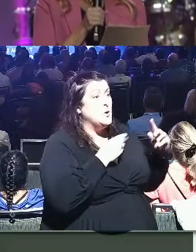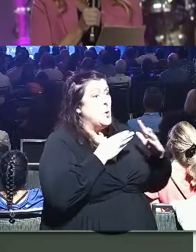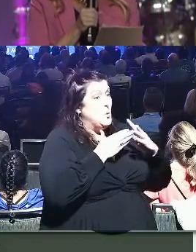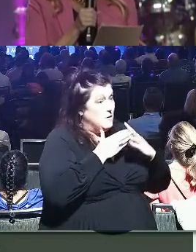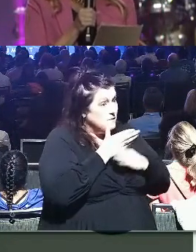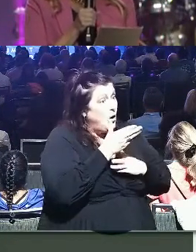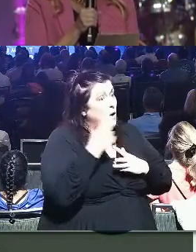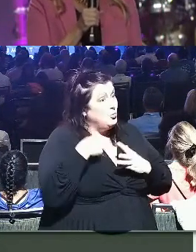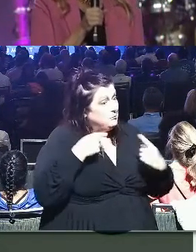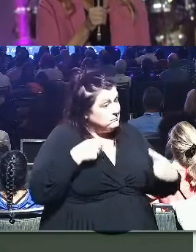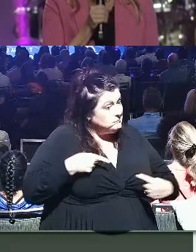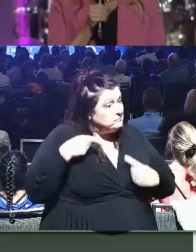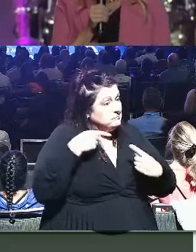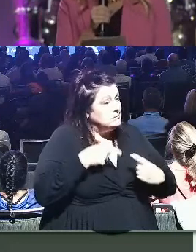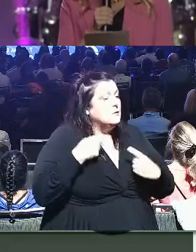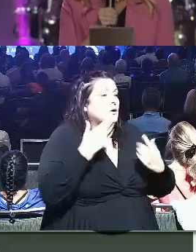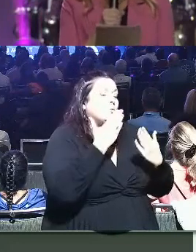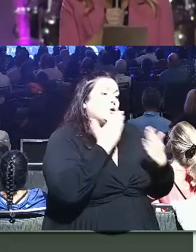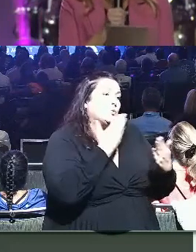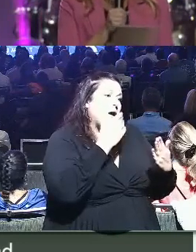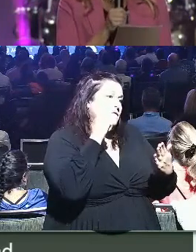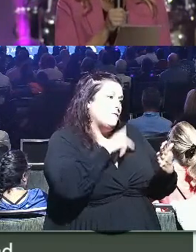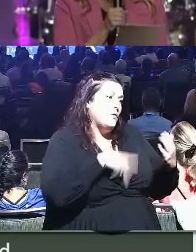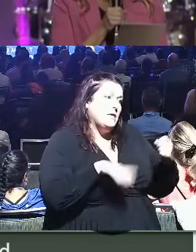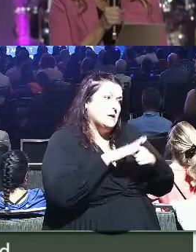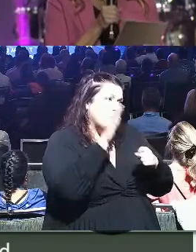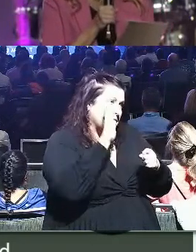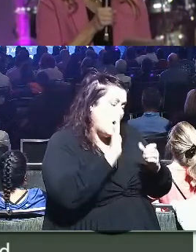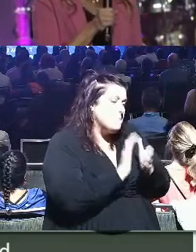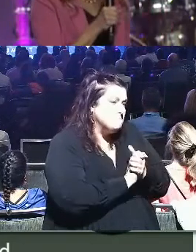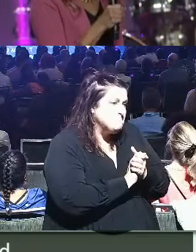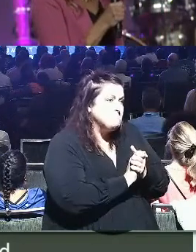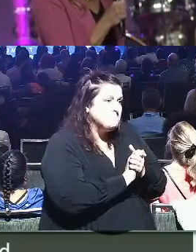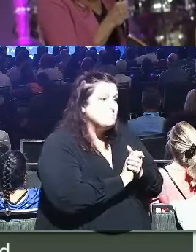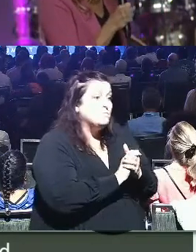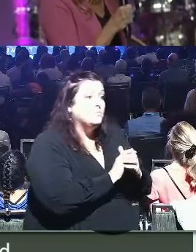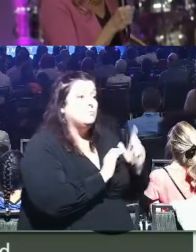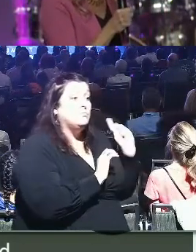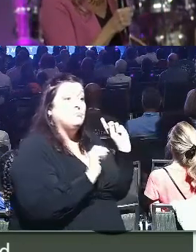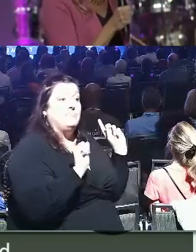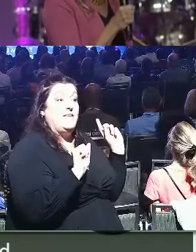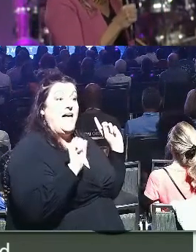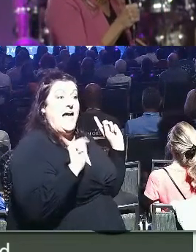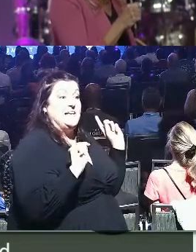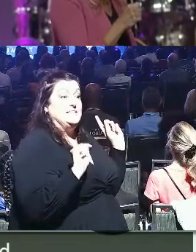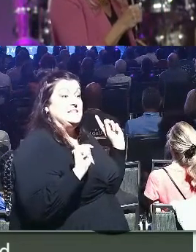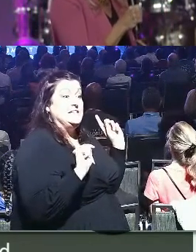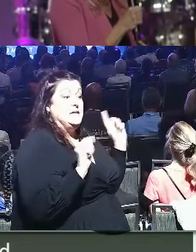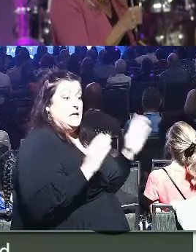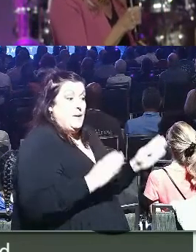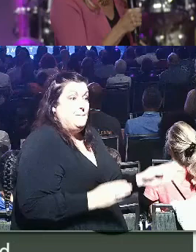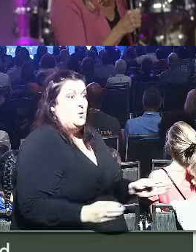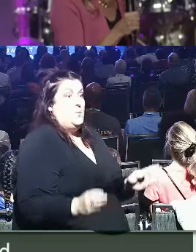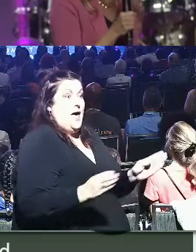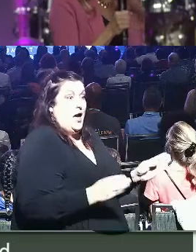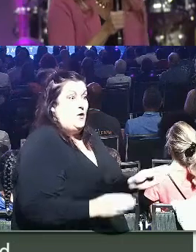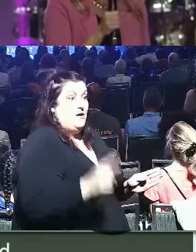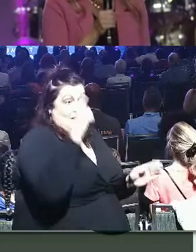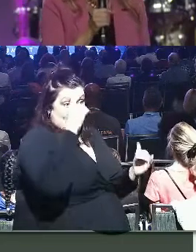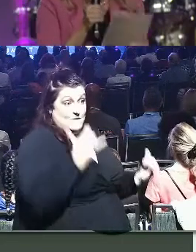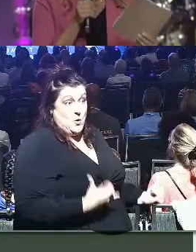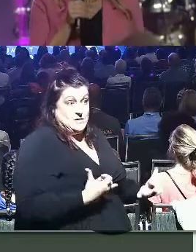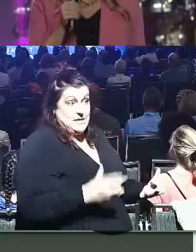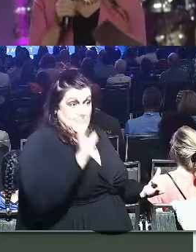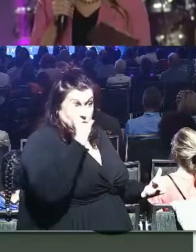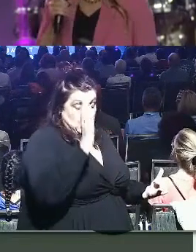own trials, and we're so grateful for the Kingdom of God. As AT has been preparing for today's